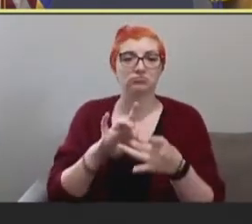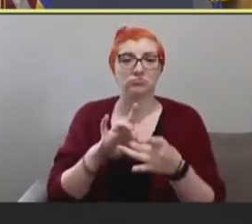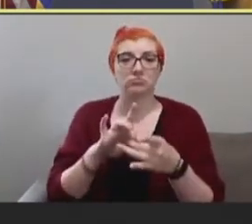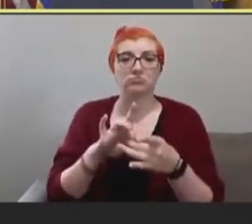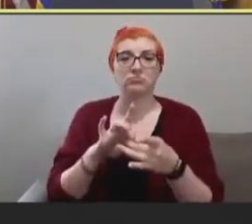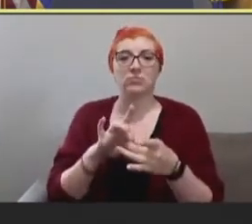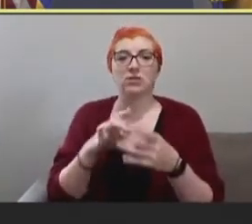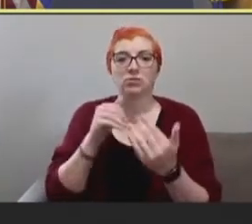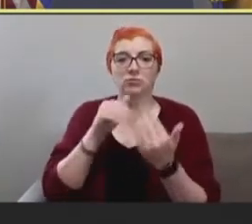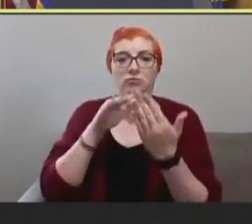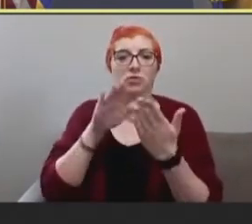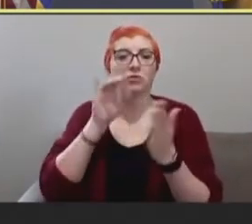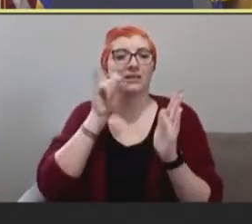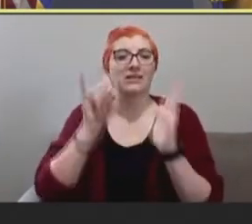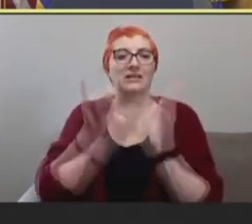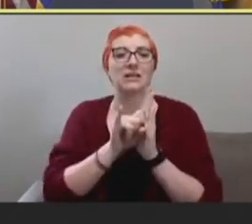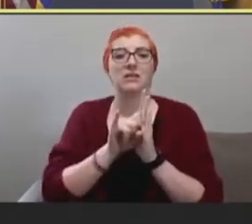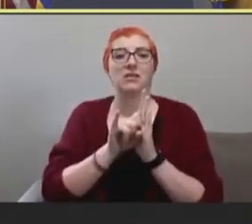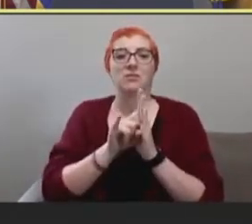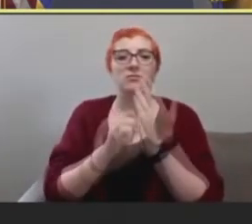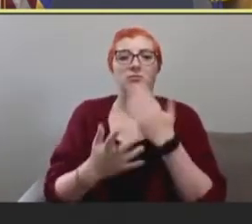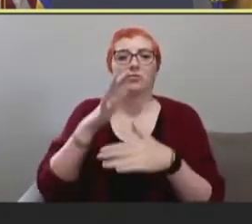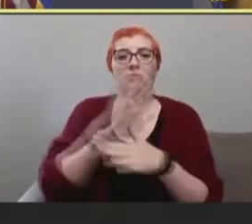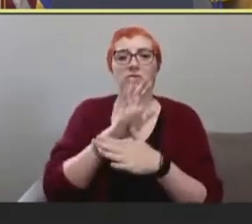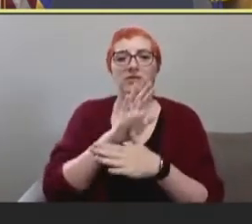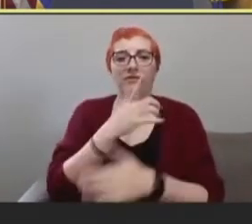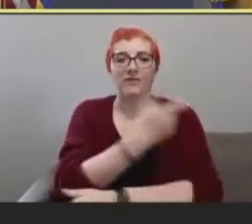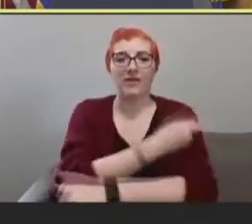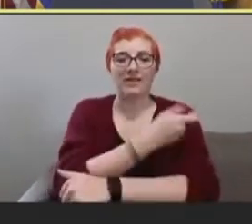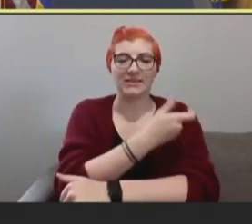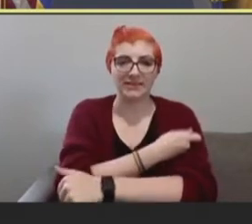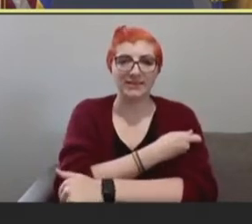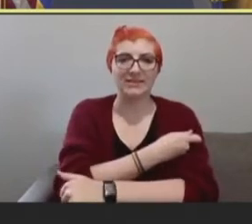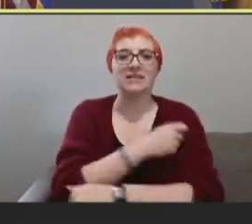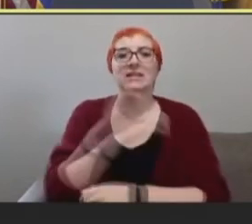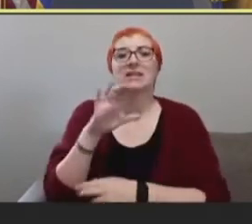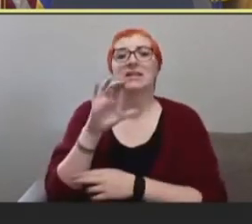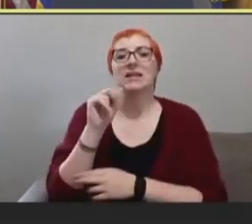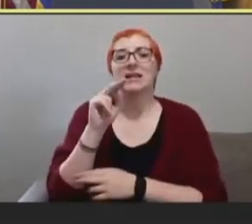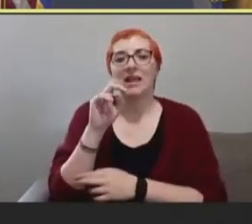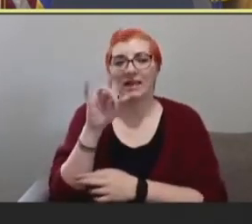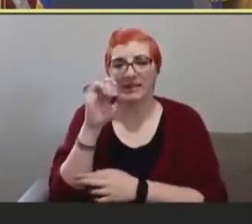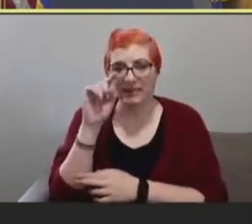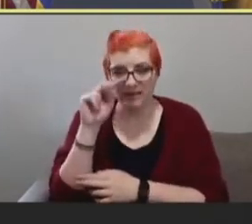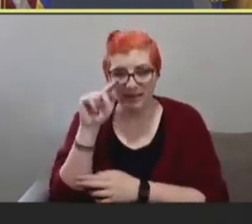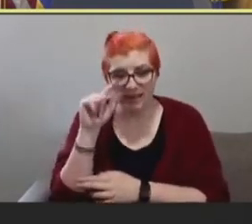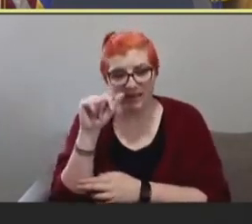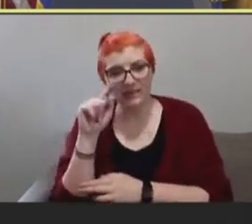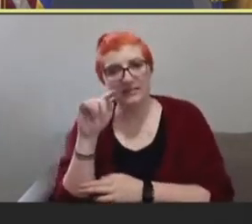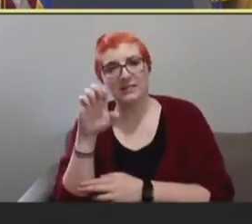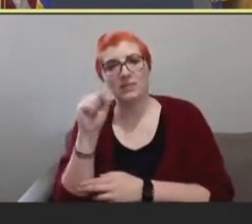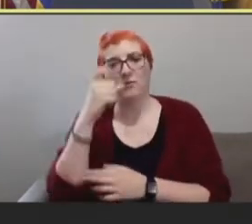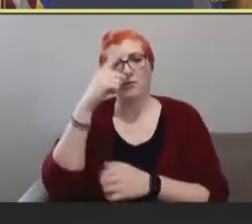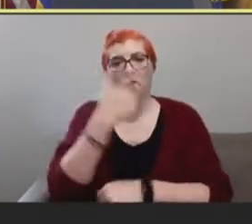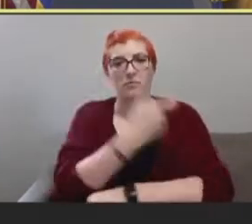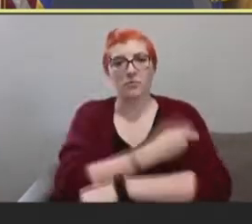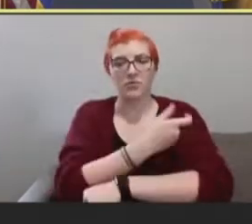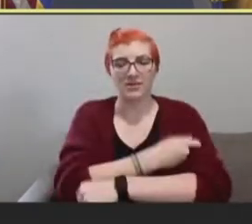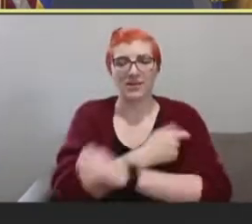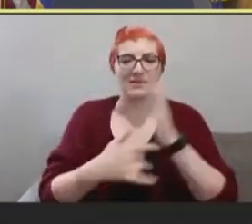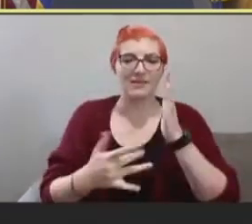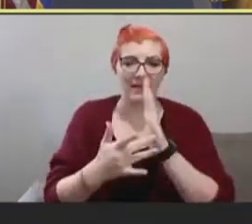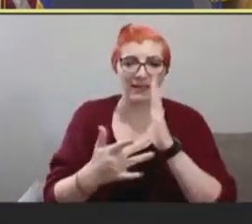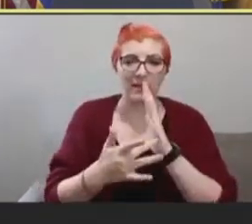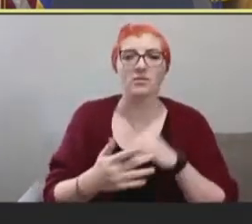vaccine candidates and immunization technologies, including their criteria for prioritization. A list of vaccination innovation